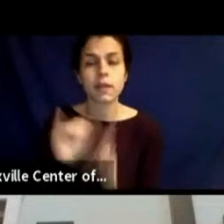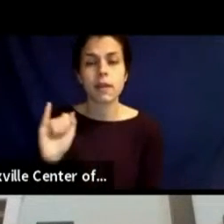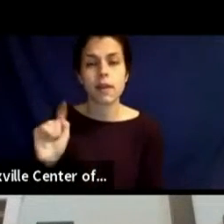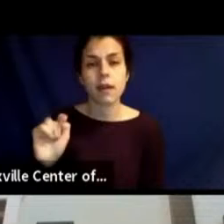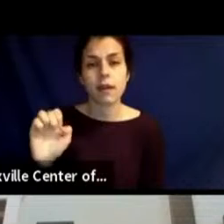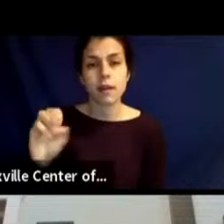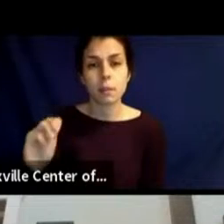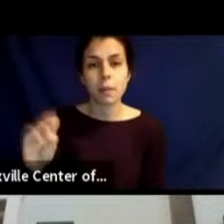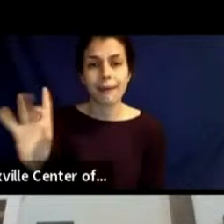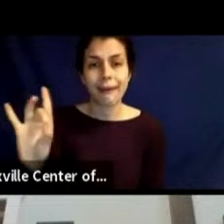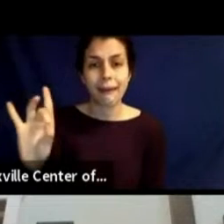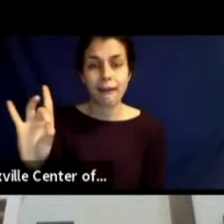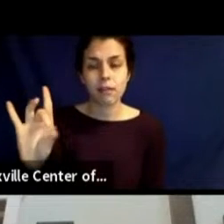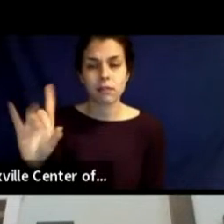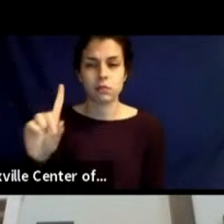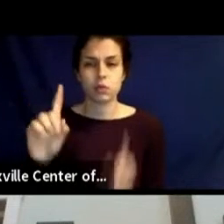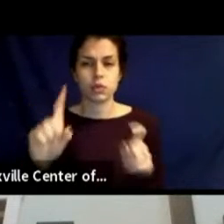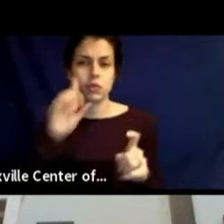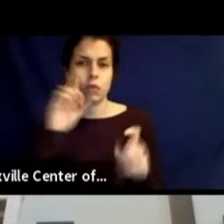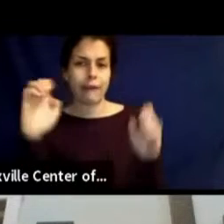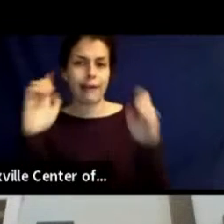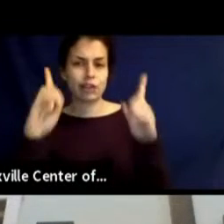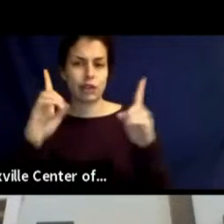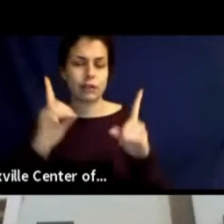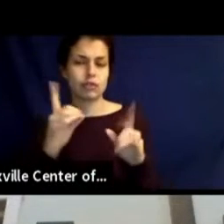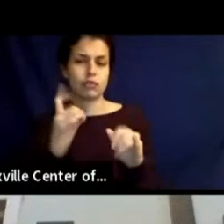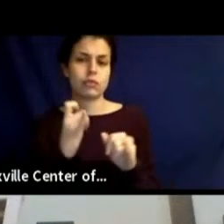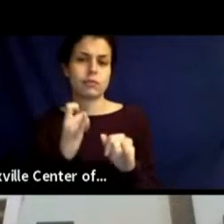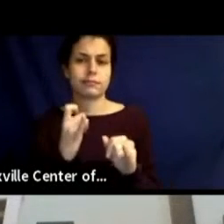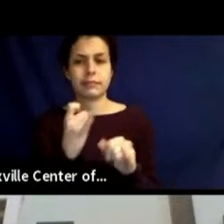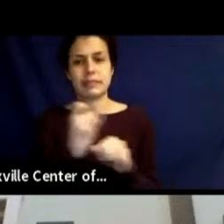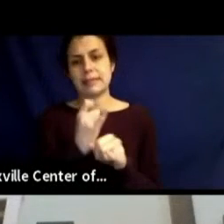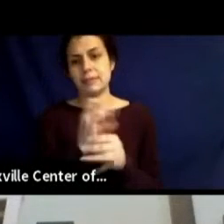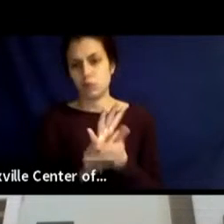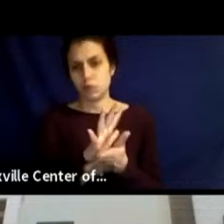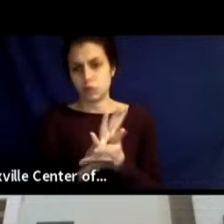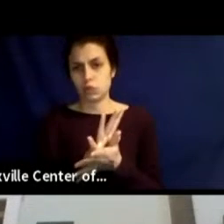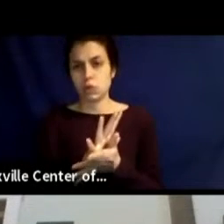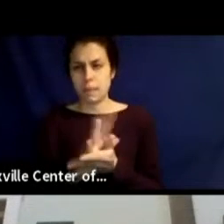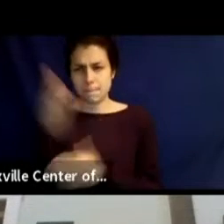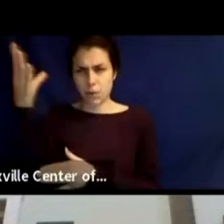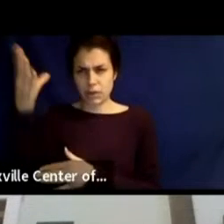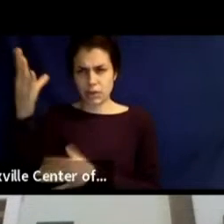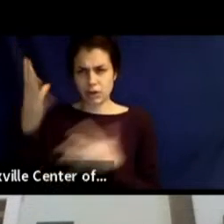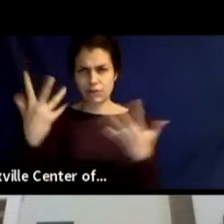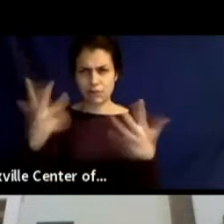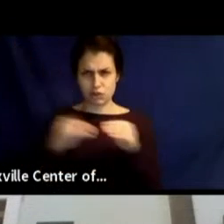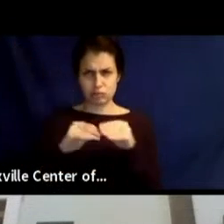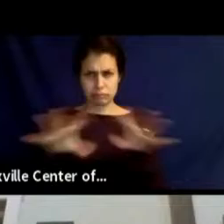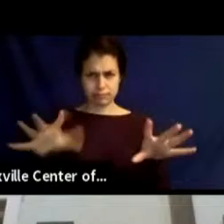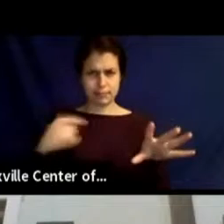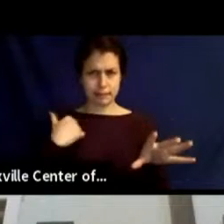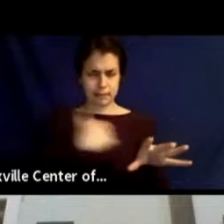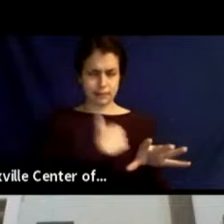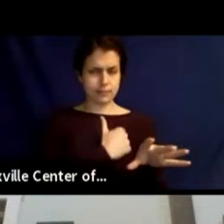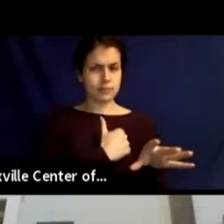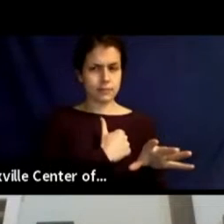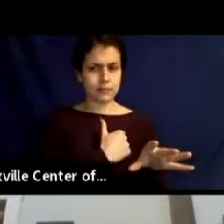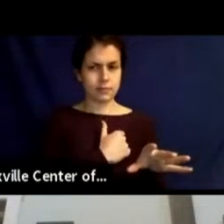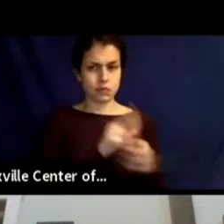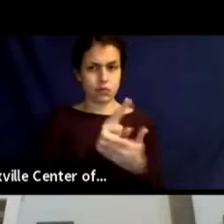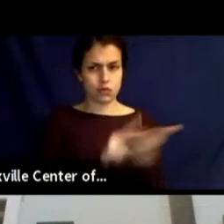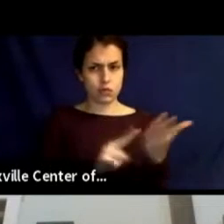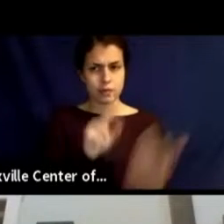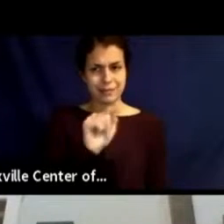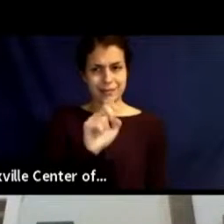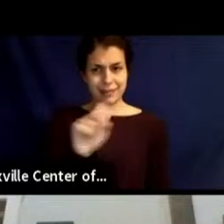questions for educational institutions, and there were presentations that were sent out to us, both from the University of Tennessee